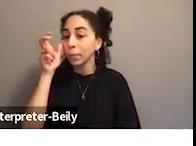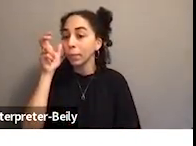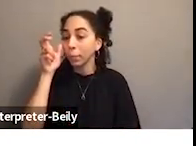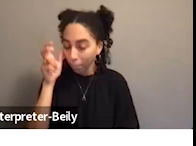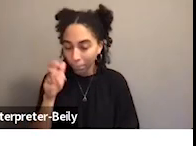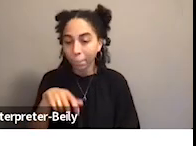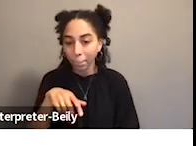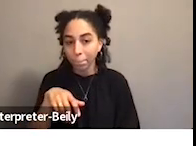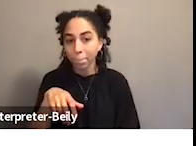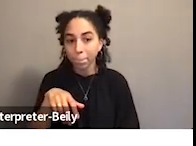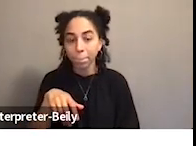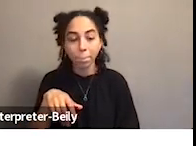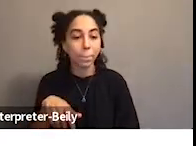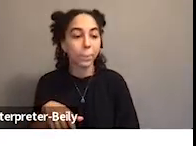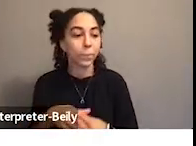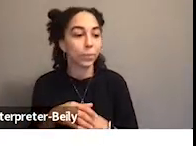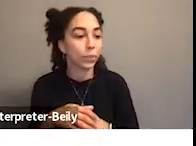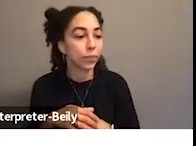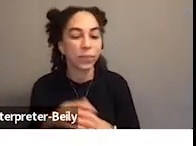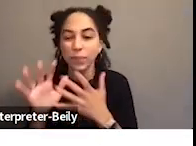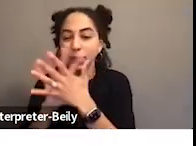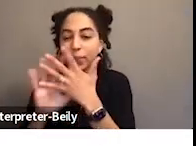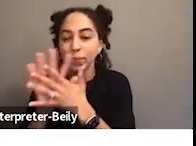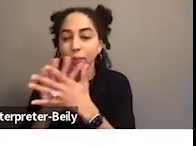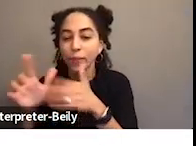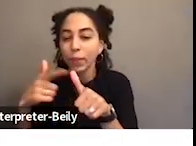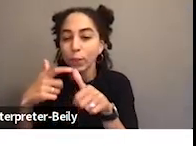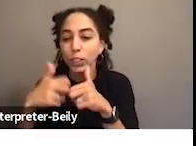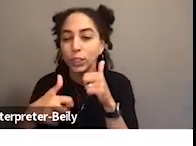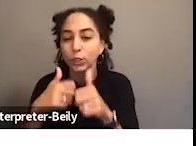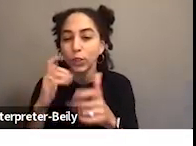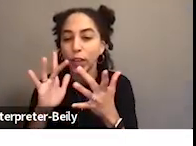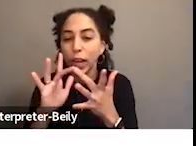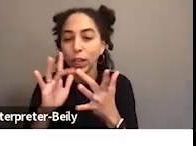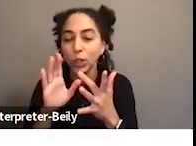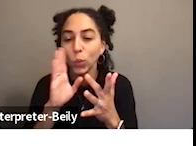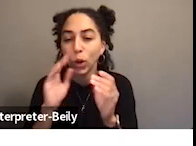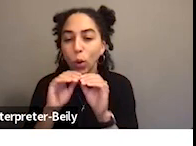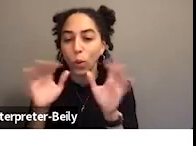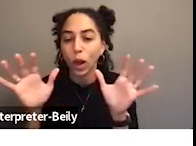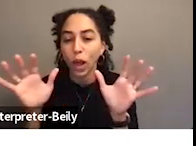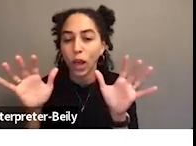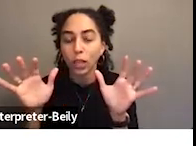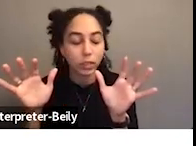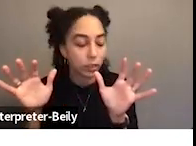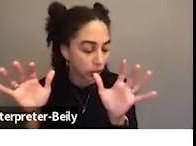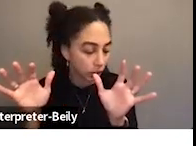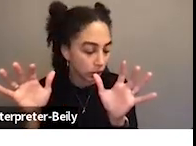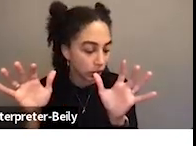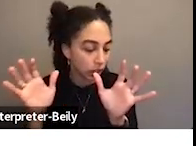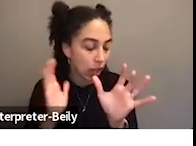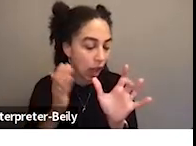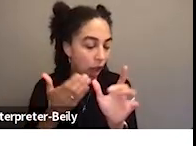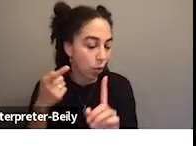We anticipate that the first issue of Disability Connection will go live on June 29th, and it's our